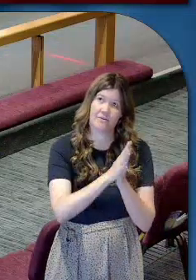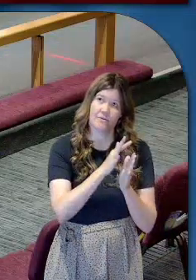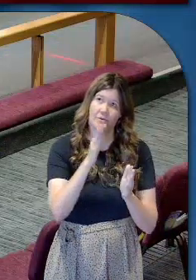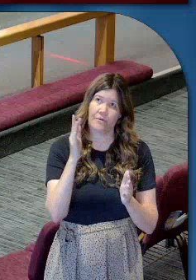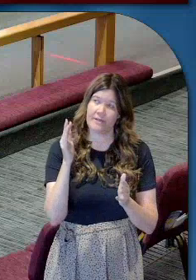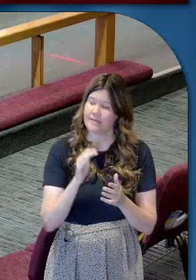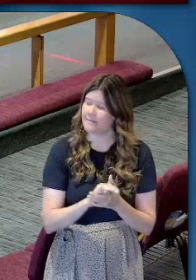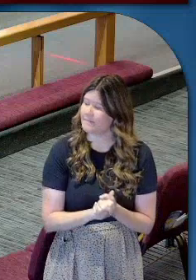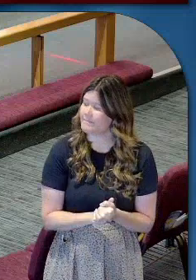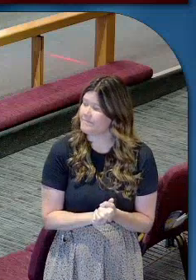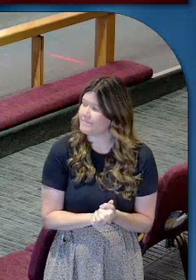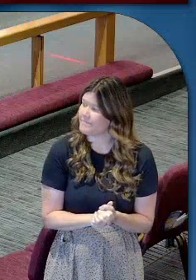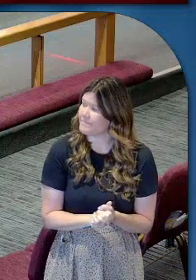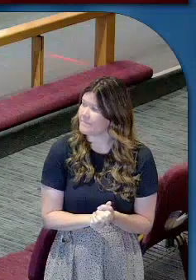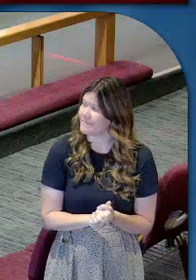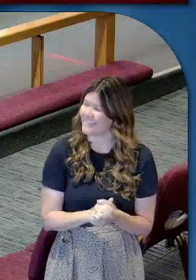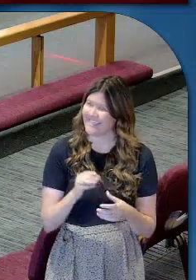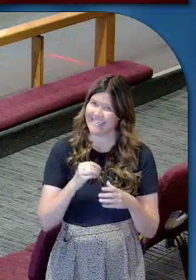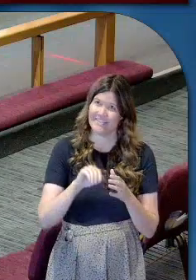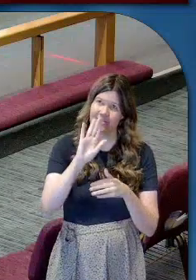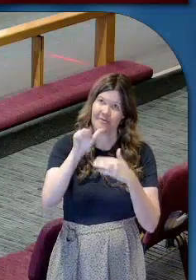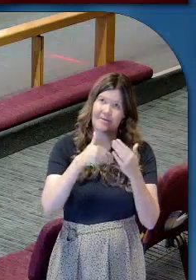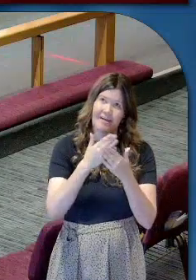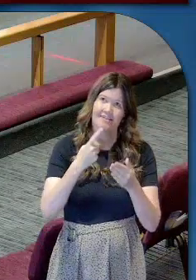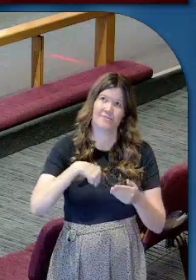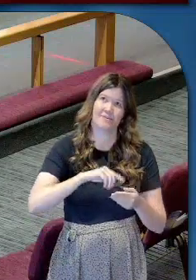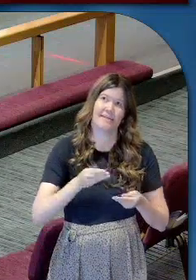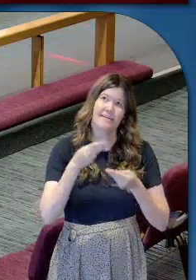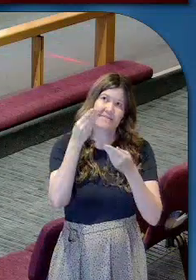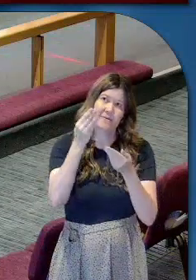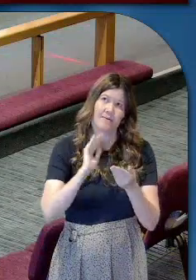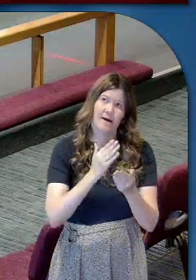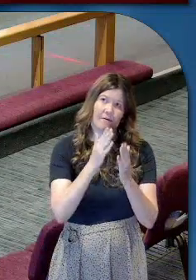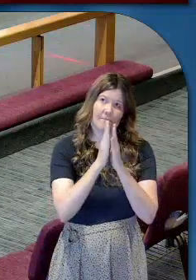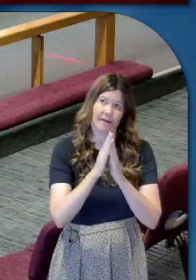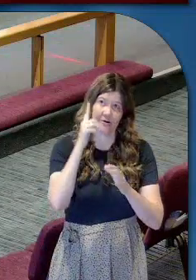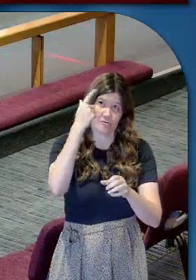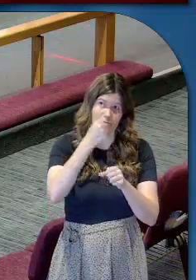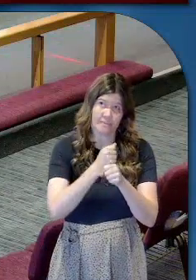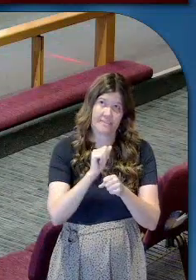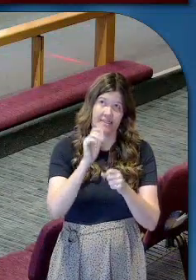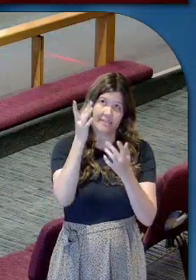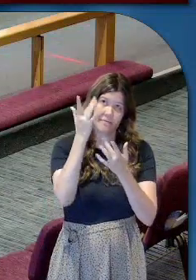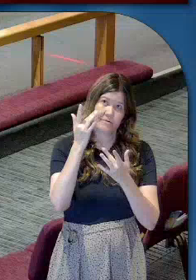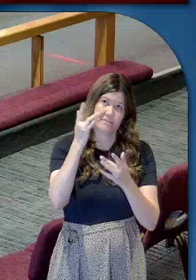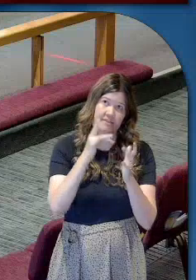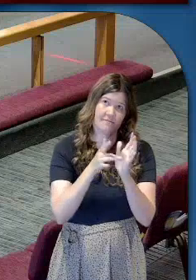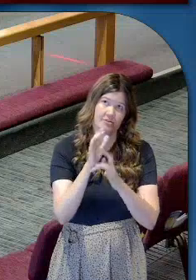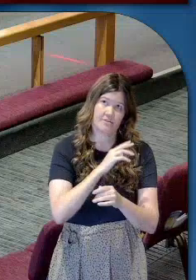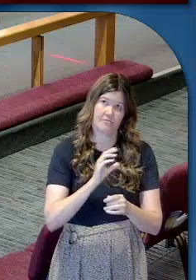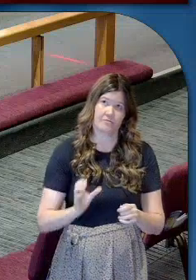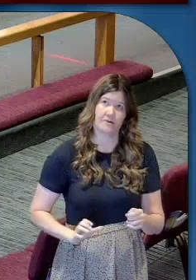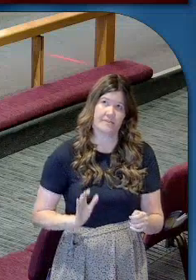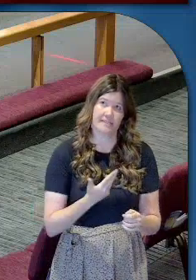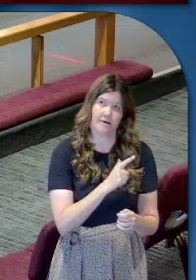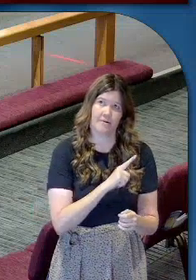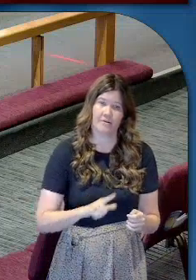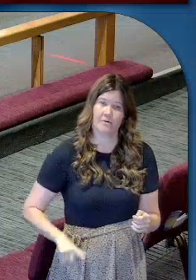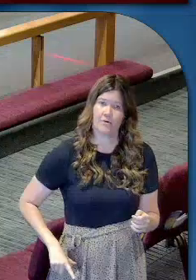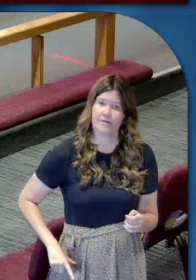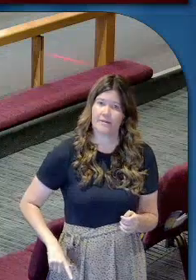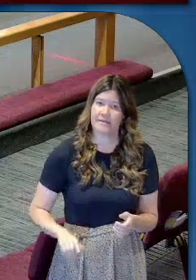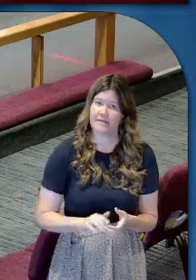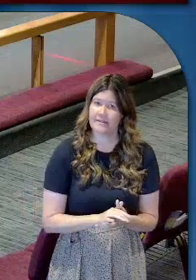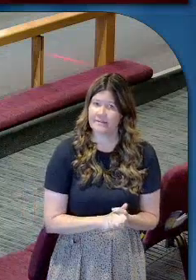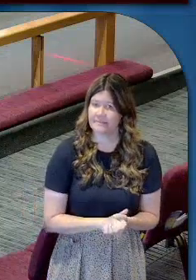Into your hands, O Lord, we commend all for whom we pray, trusting in your mercy through your Son, Jesus Christ, our Lord.